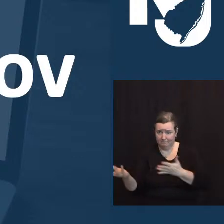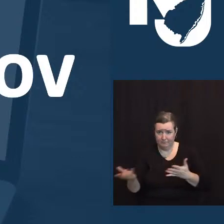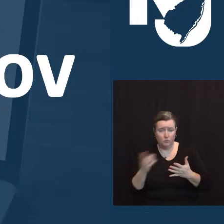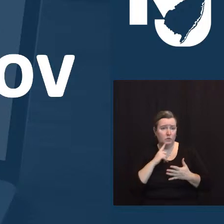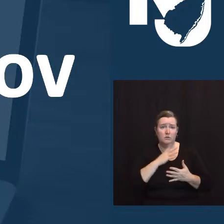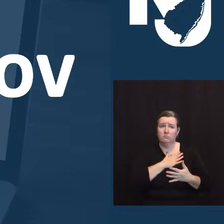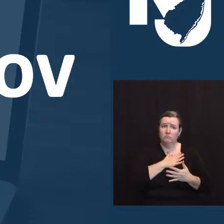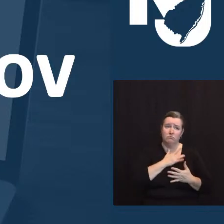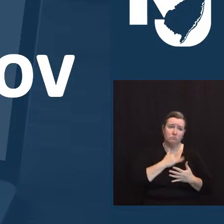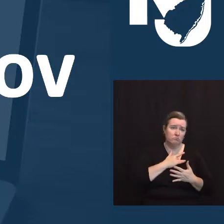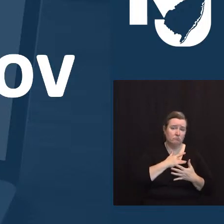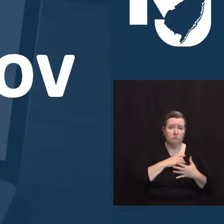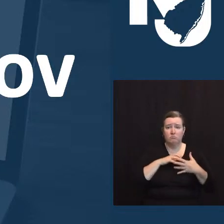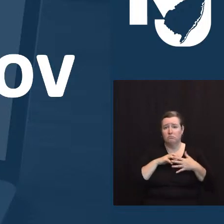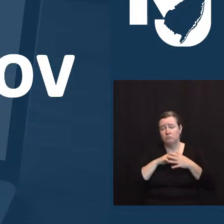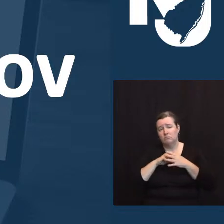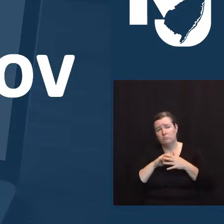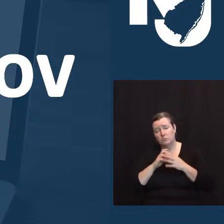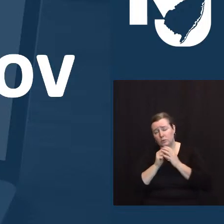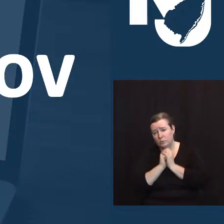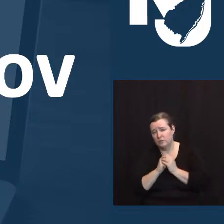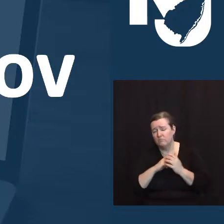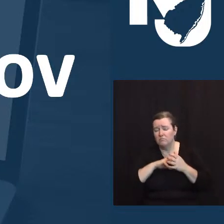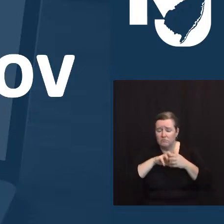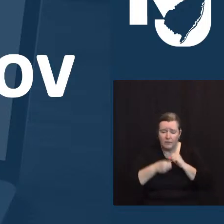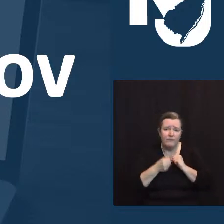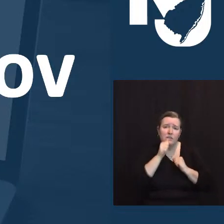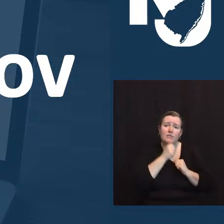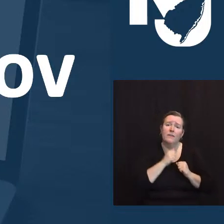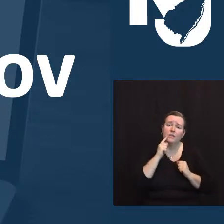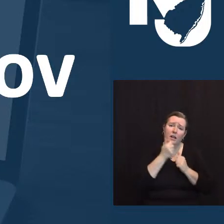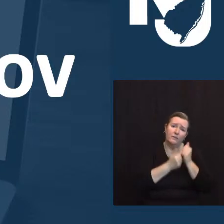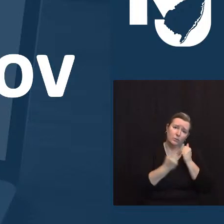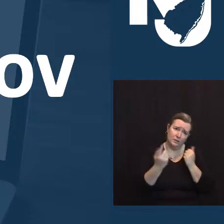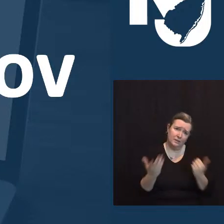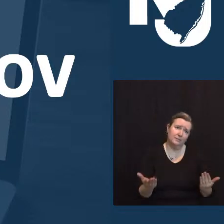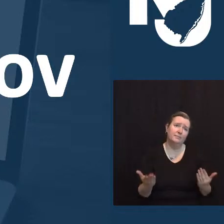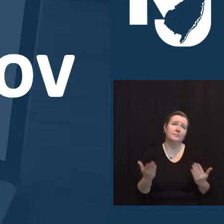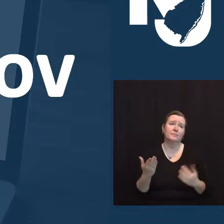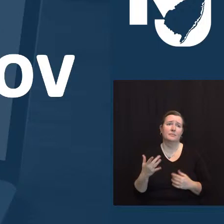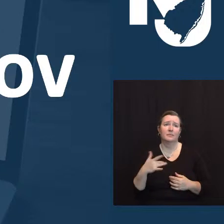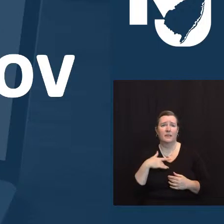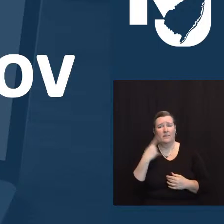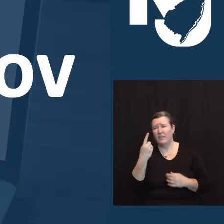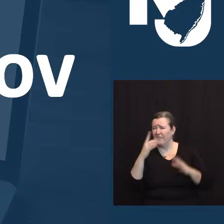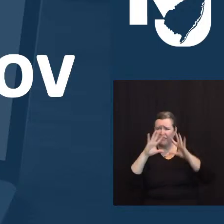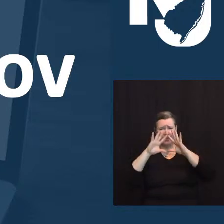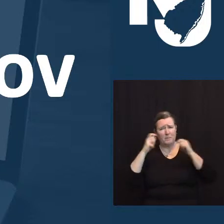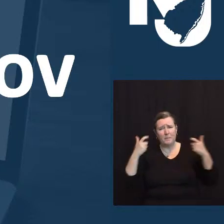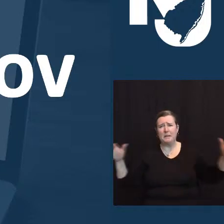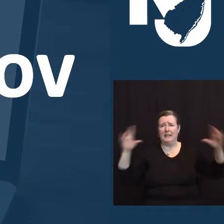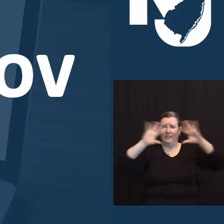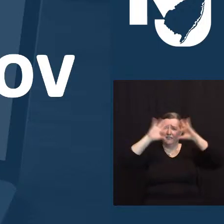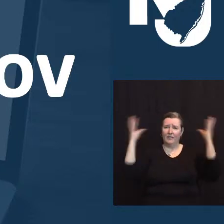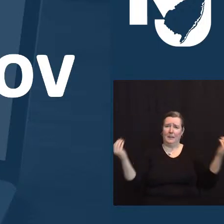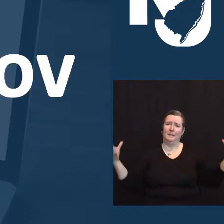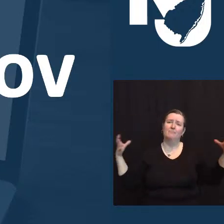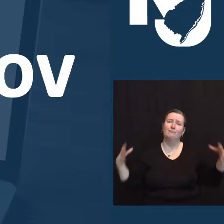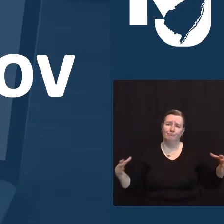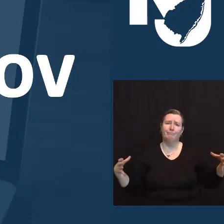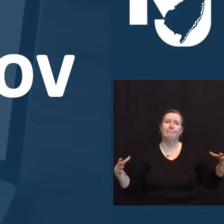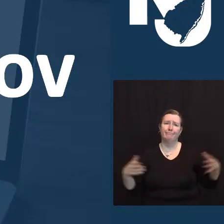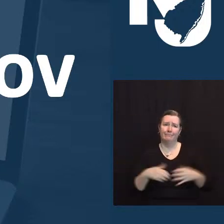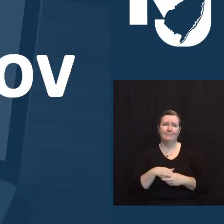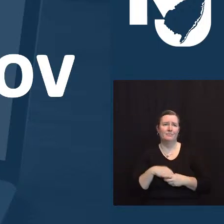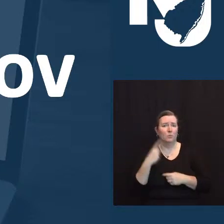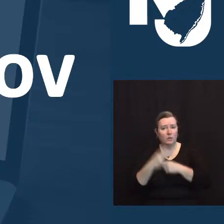single one as if they were our own flesh and blood, and in many ways they are. For 12 months, we have had to take extraordinary and